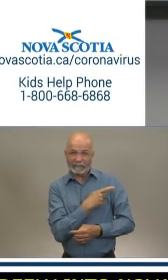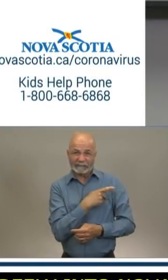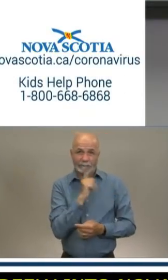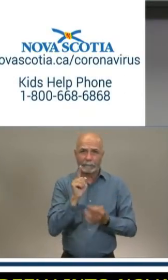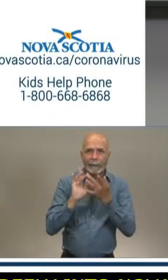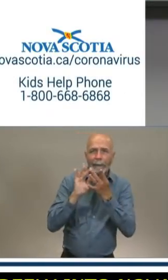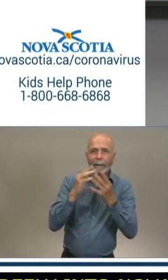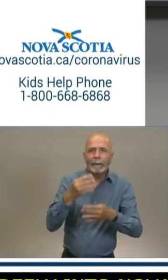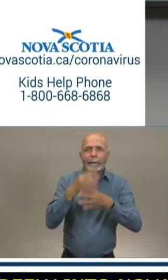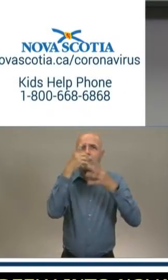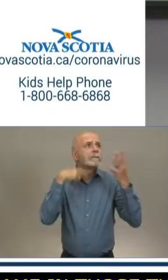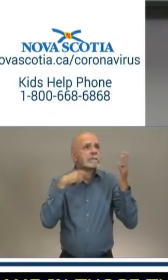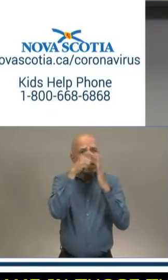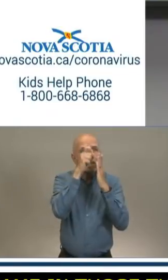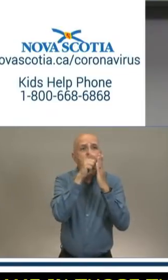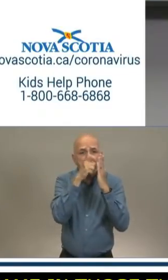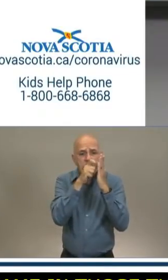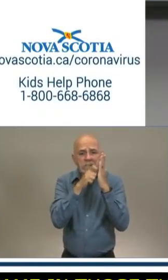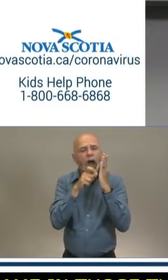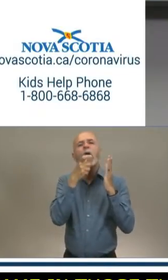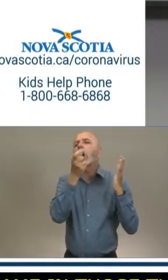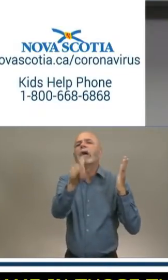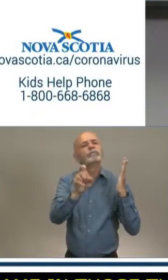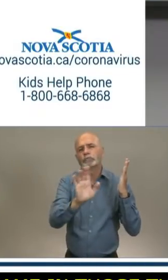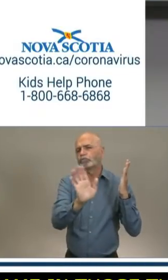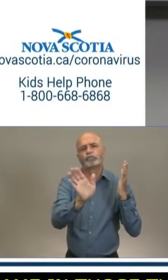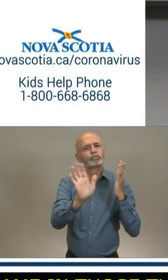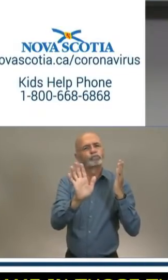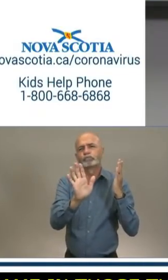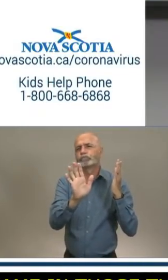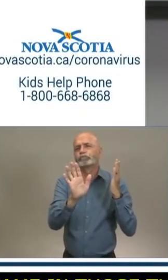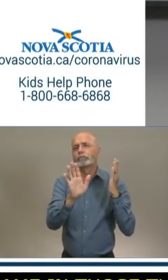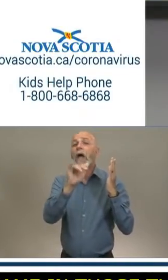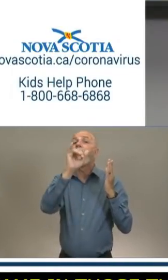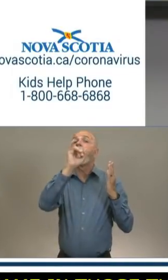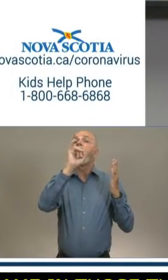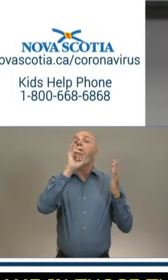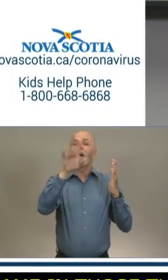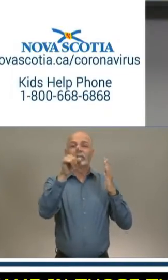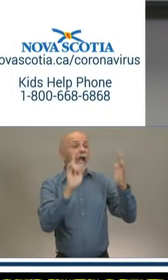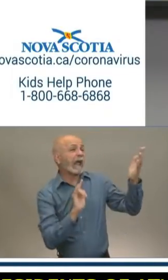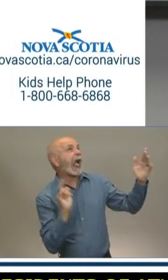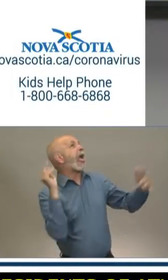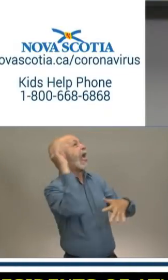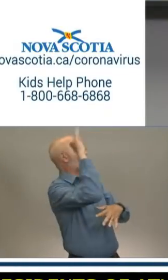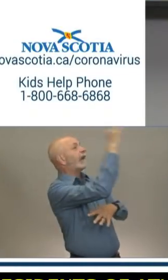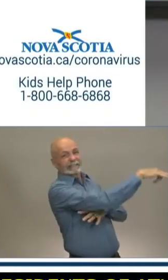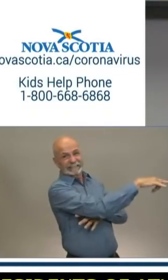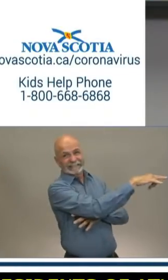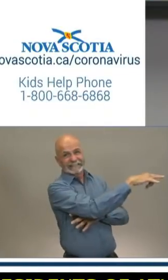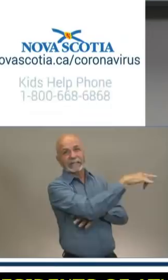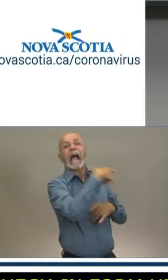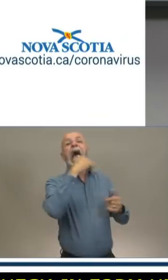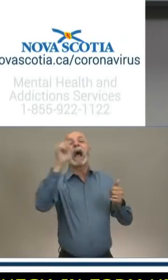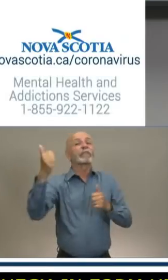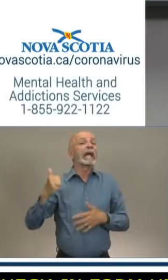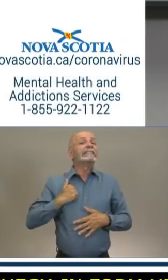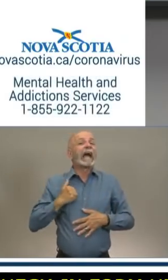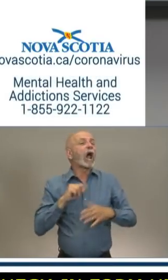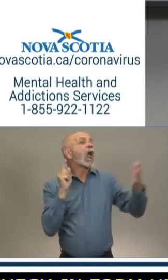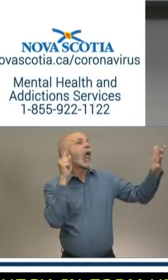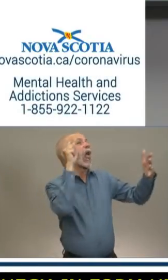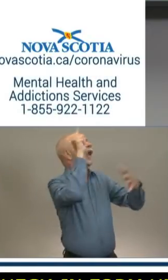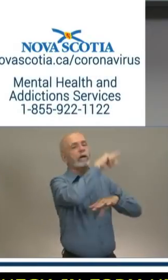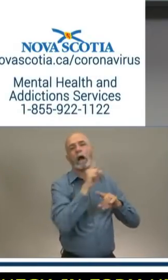check-in form unless they have traveled outside of Atlantic Canada. If you live in Nova Scotia or